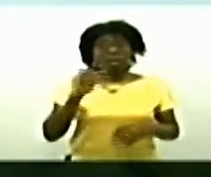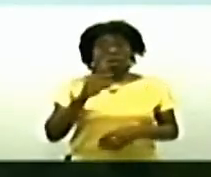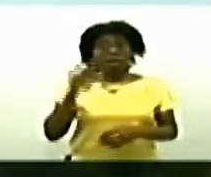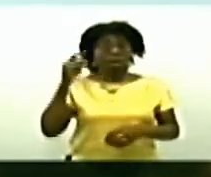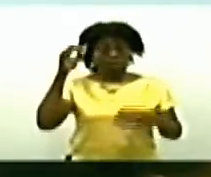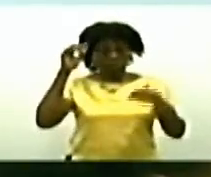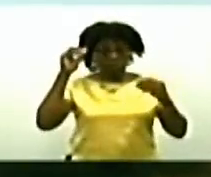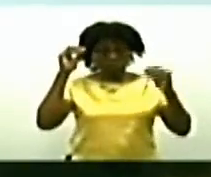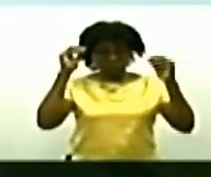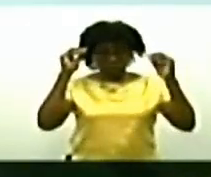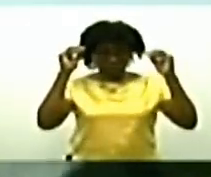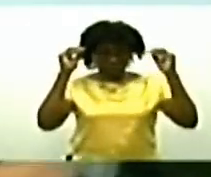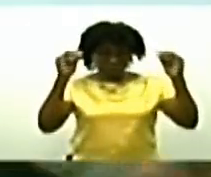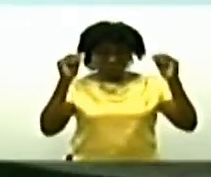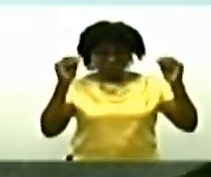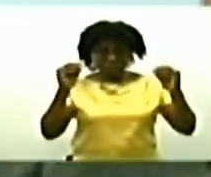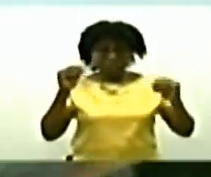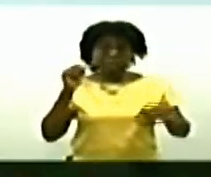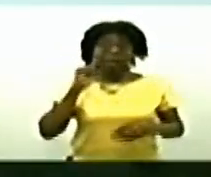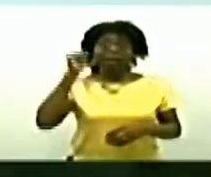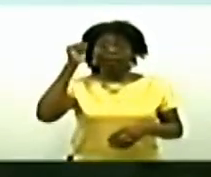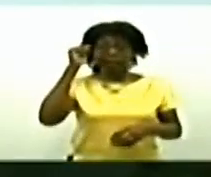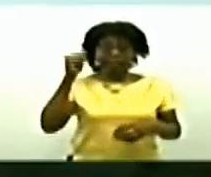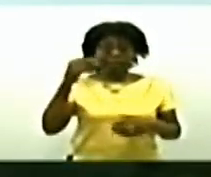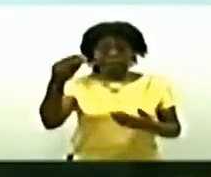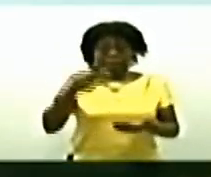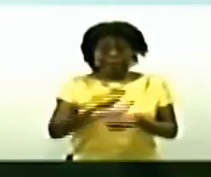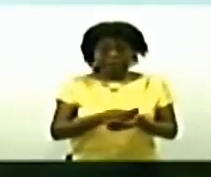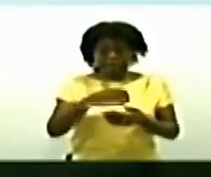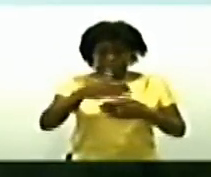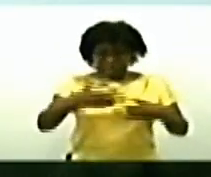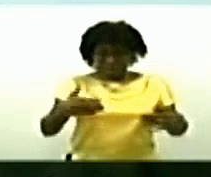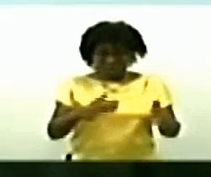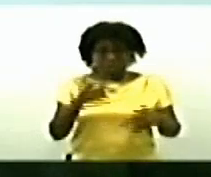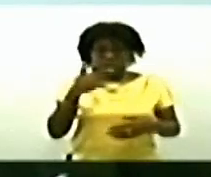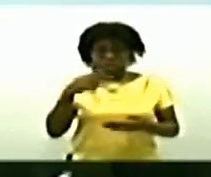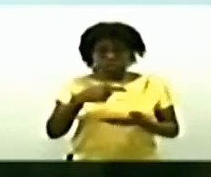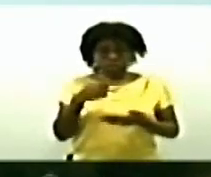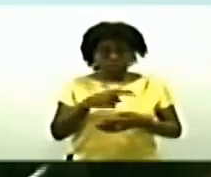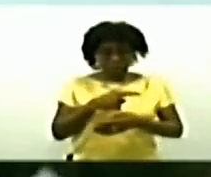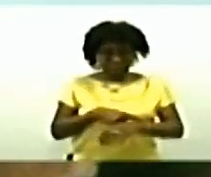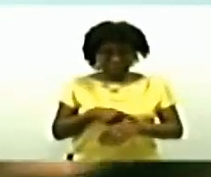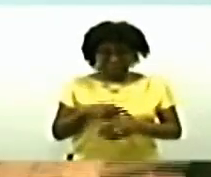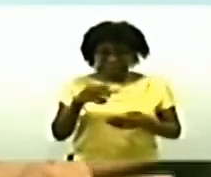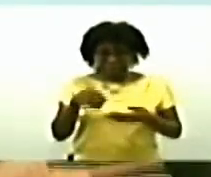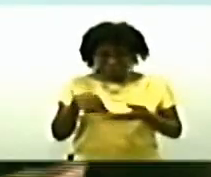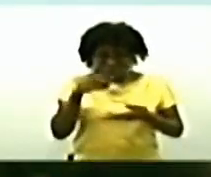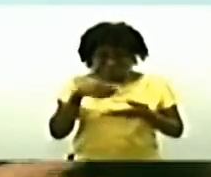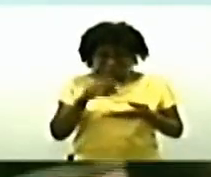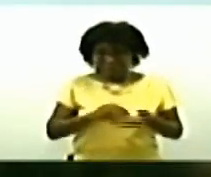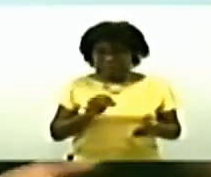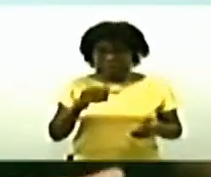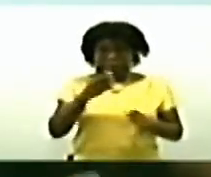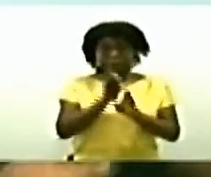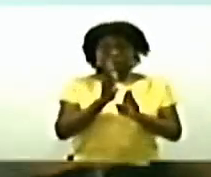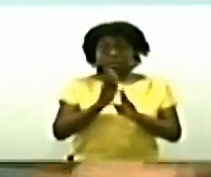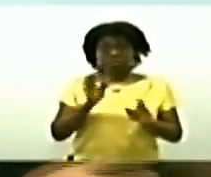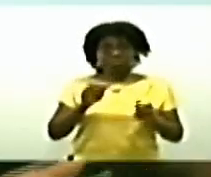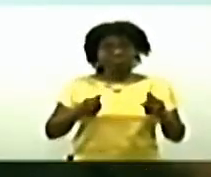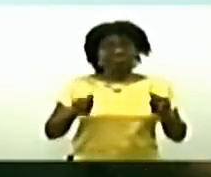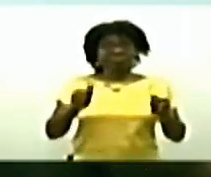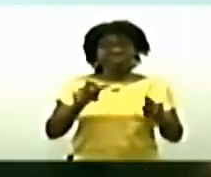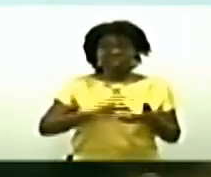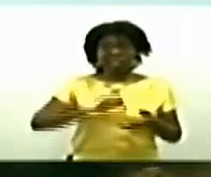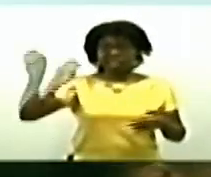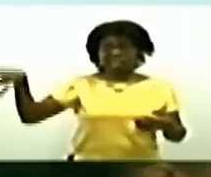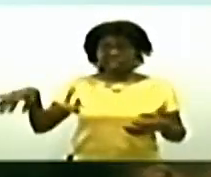buying boxes lunchtime and throwing it out the bus, not the children. We must commend them for that. If you go around the schools, you can see the teachers, they're doing well